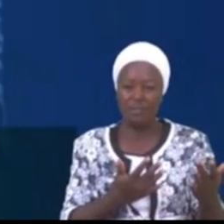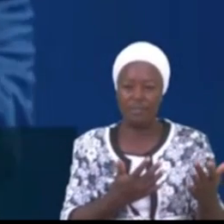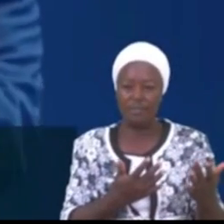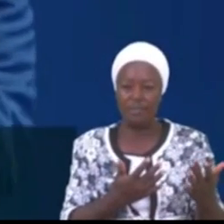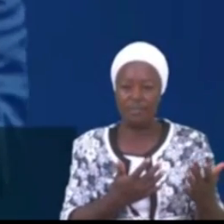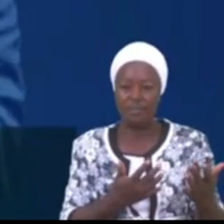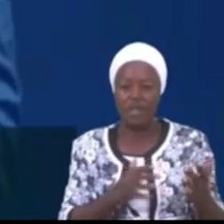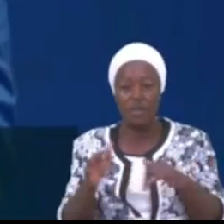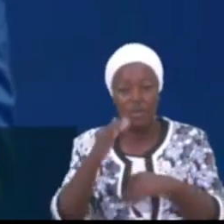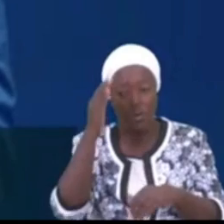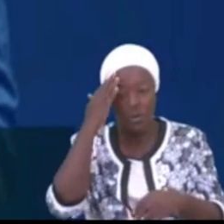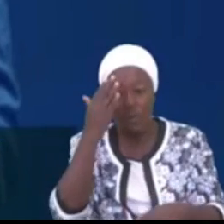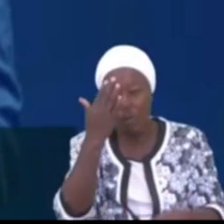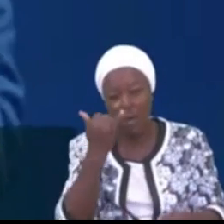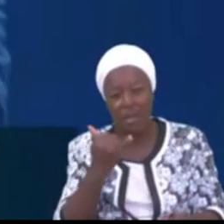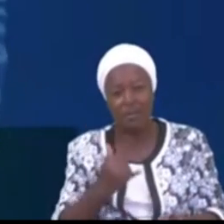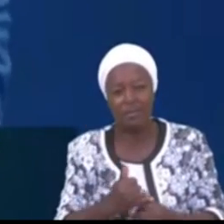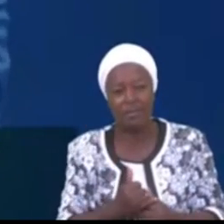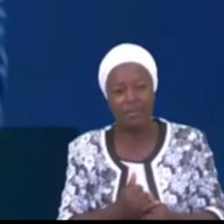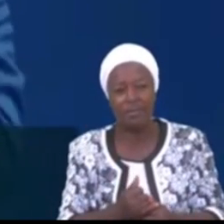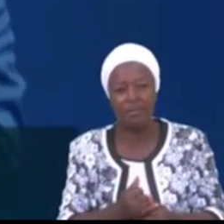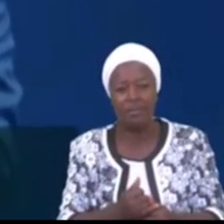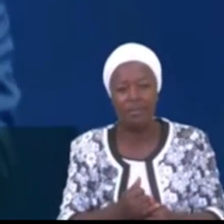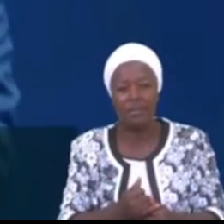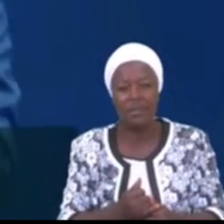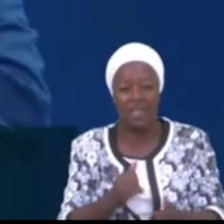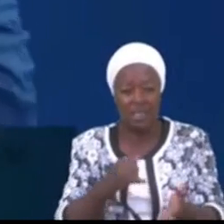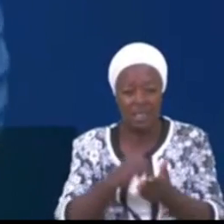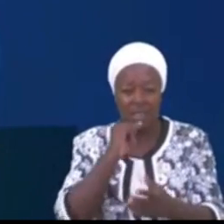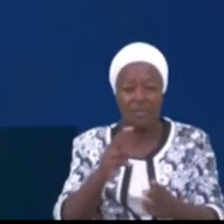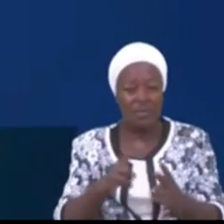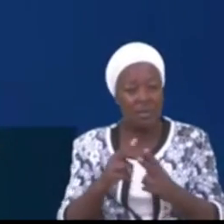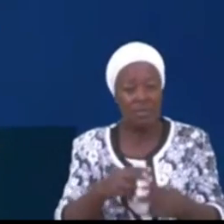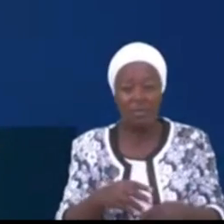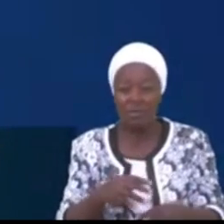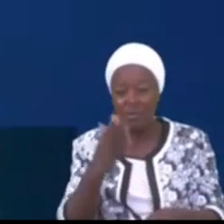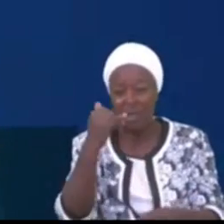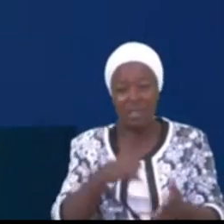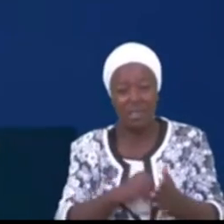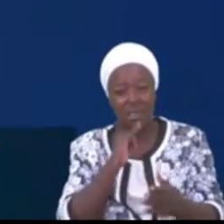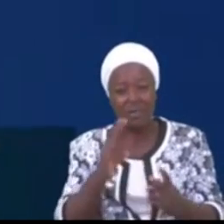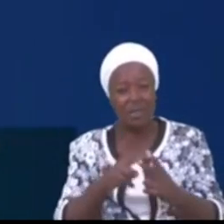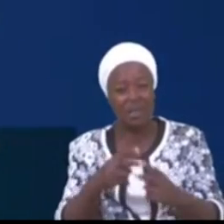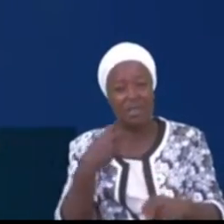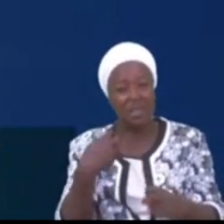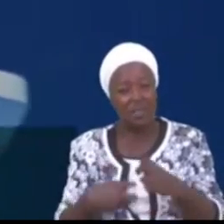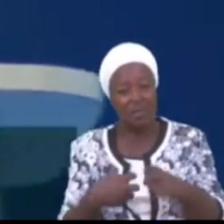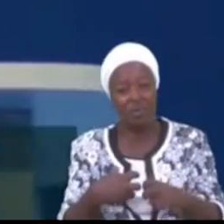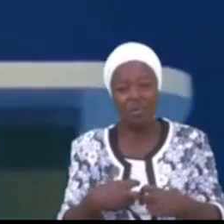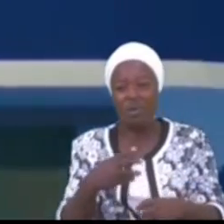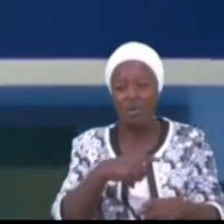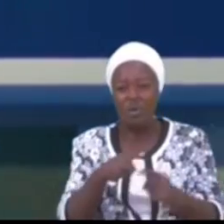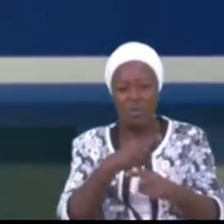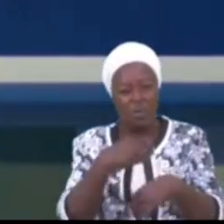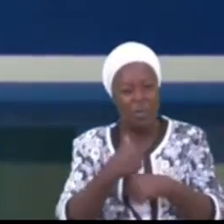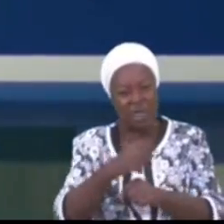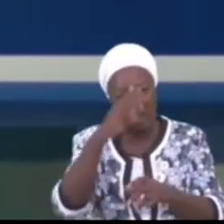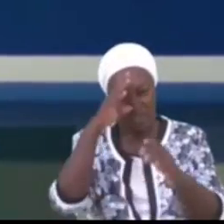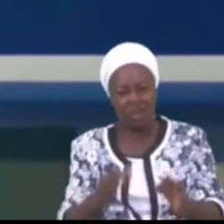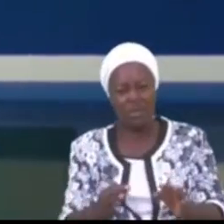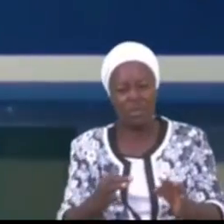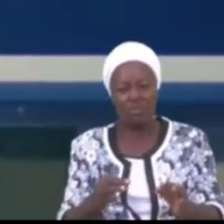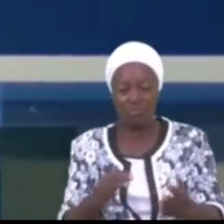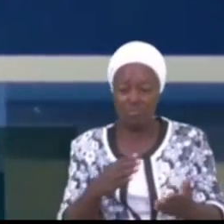Do you know why? It's very difficult when you make a decision. For